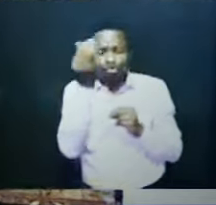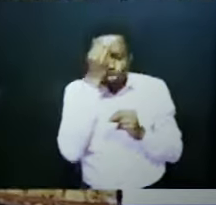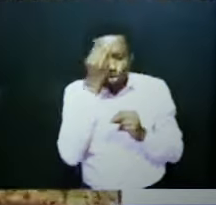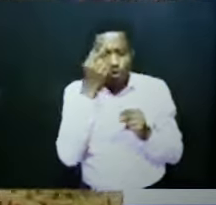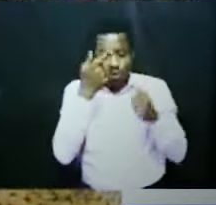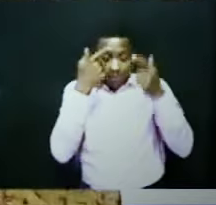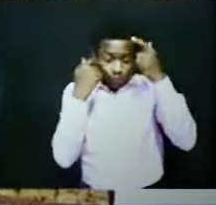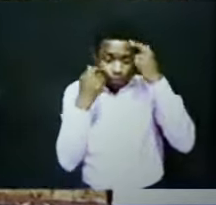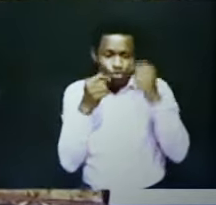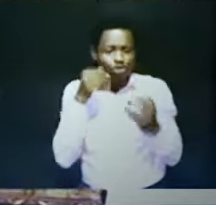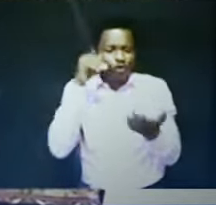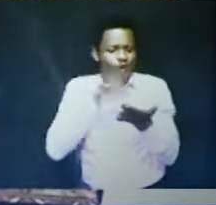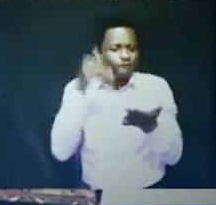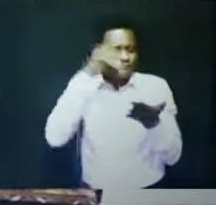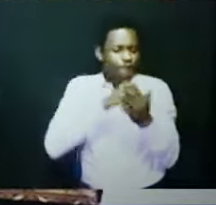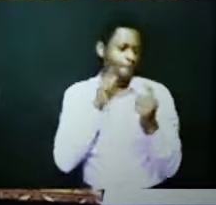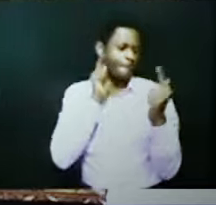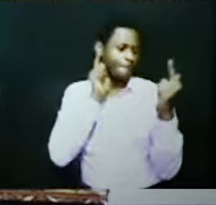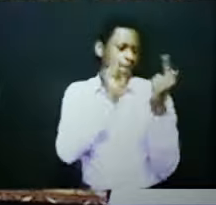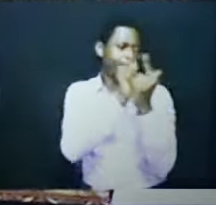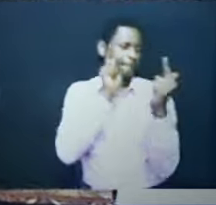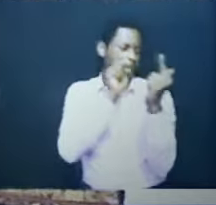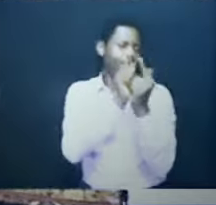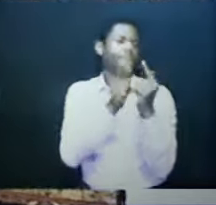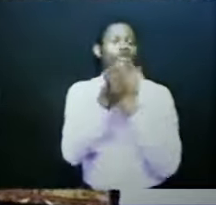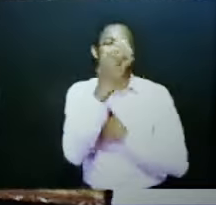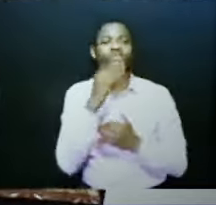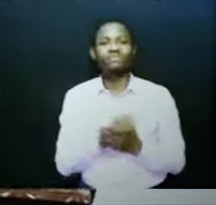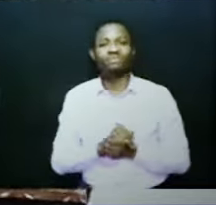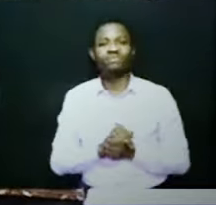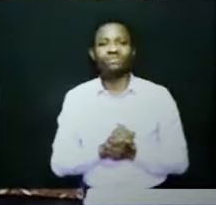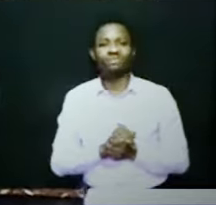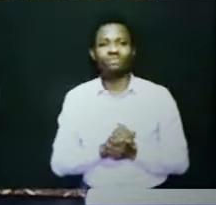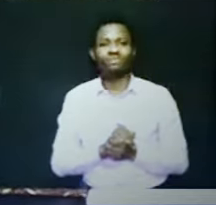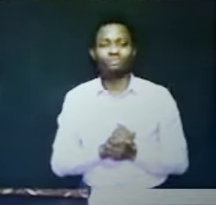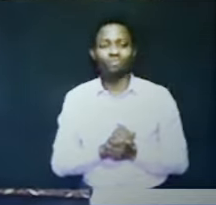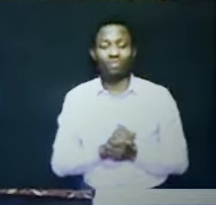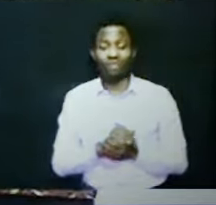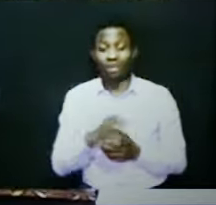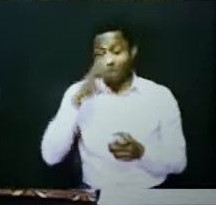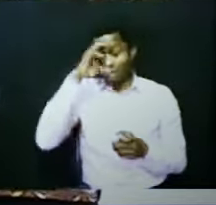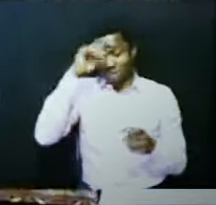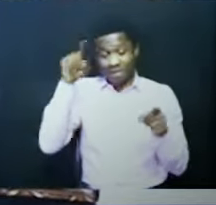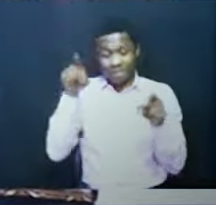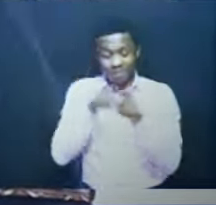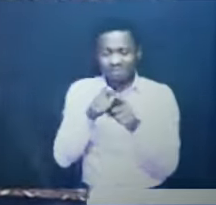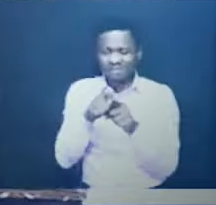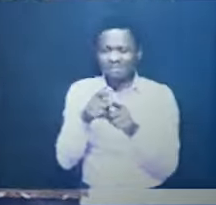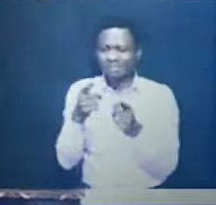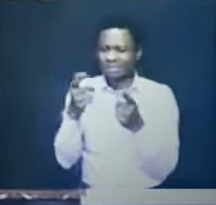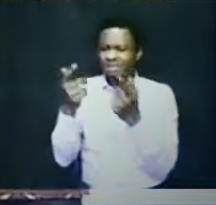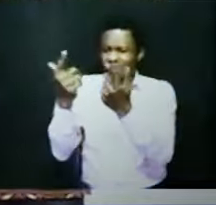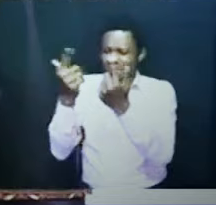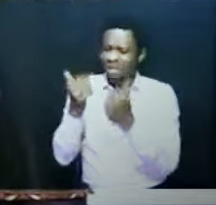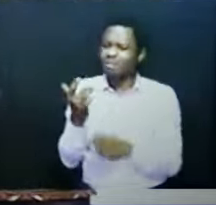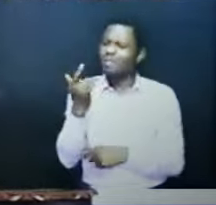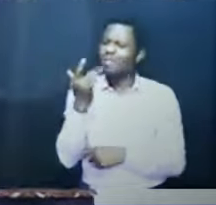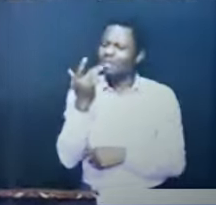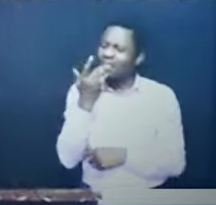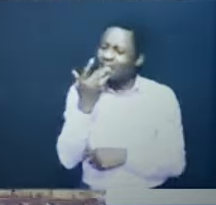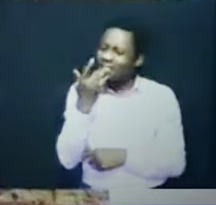brothers, come and see. Taste and see that the Lord